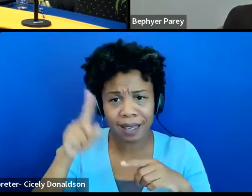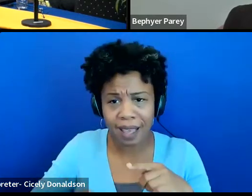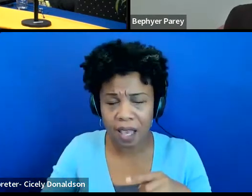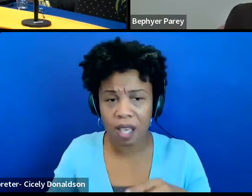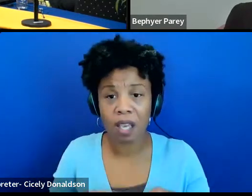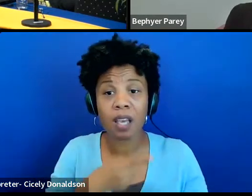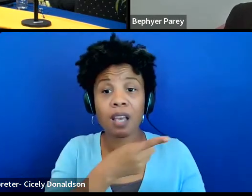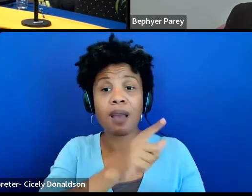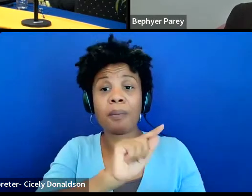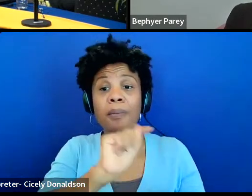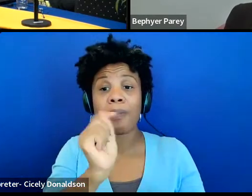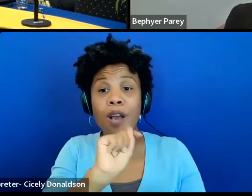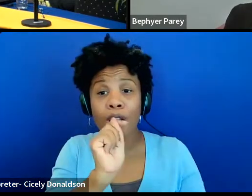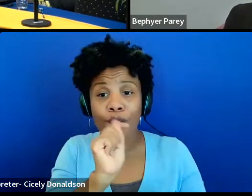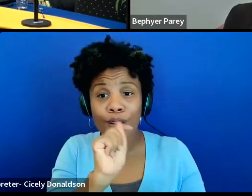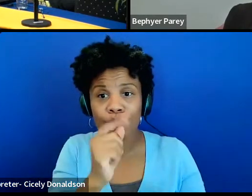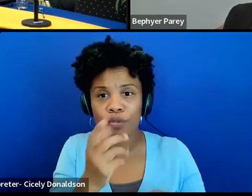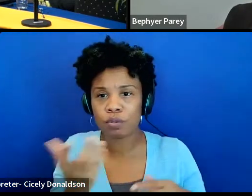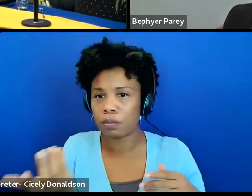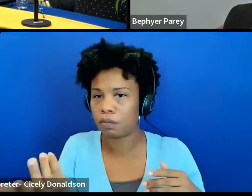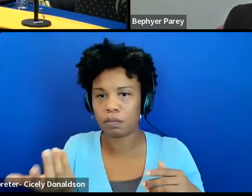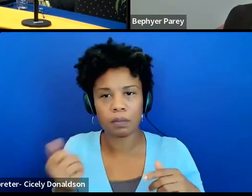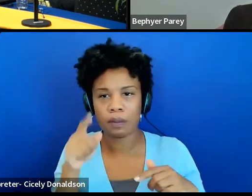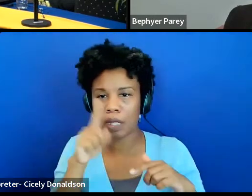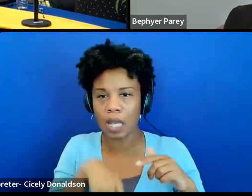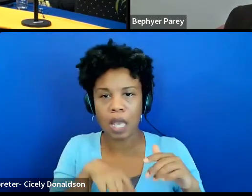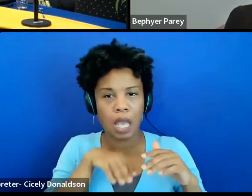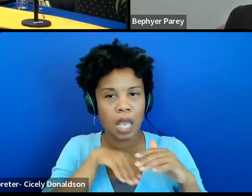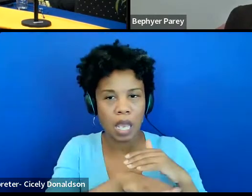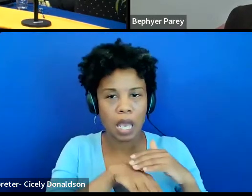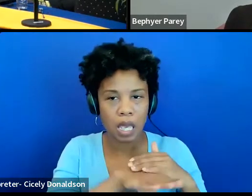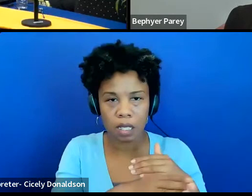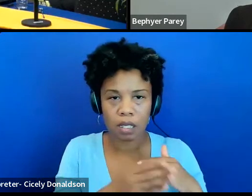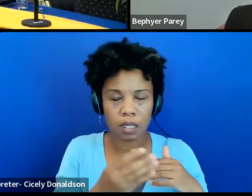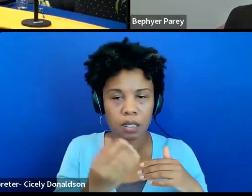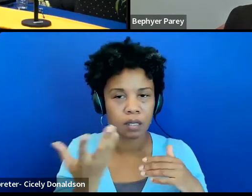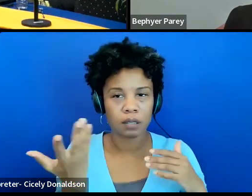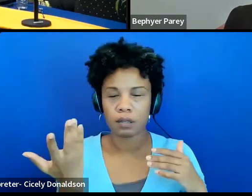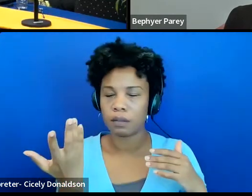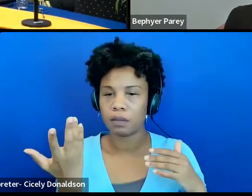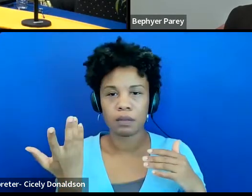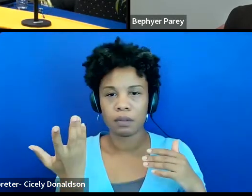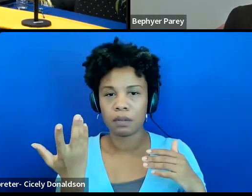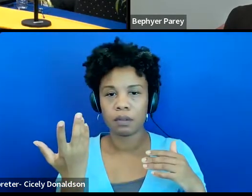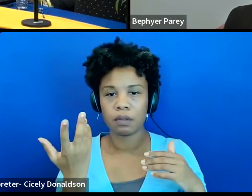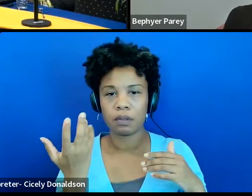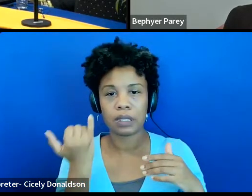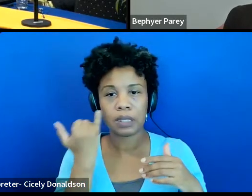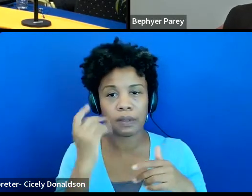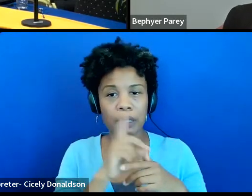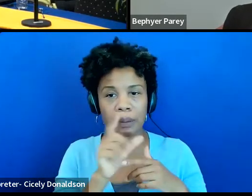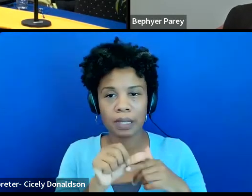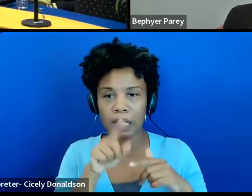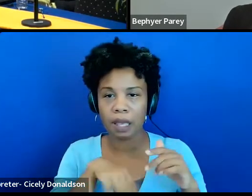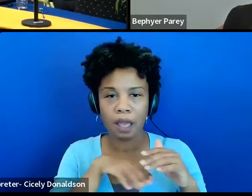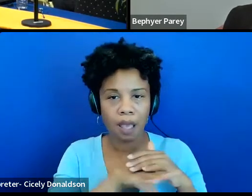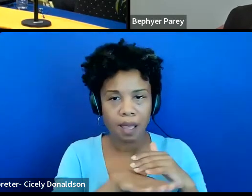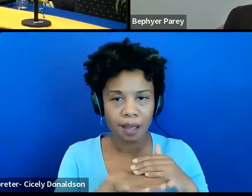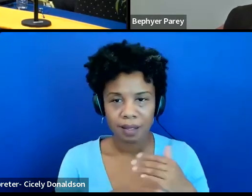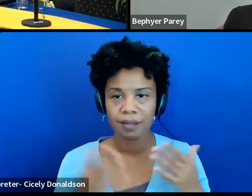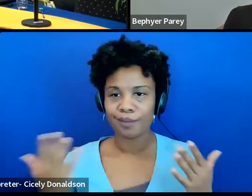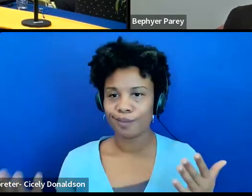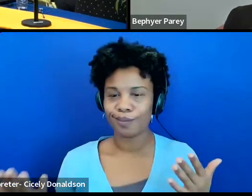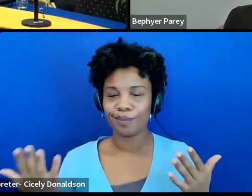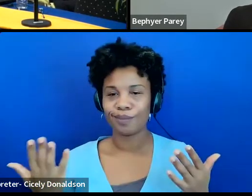bathroom facilities are not accommodating to special needs. And when we have to look at a